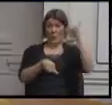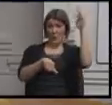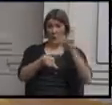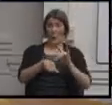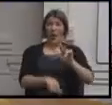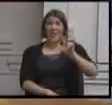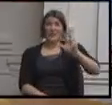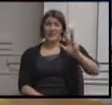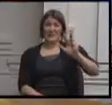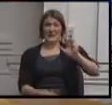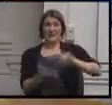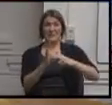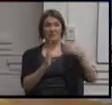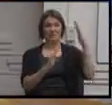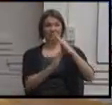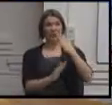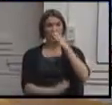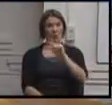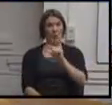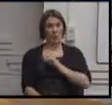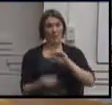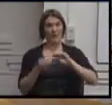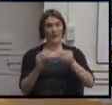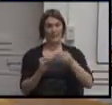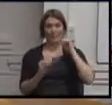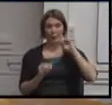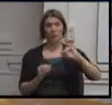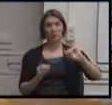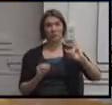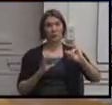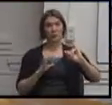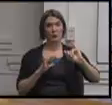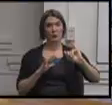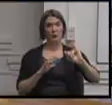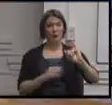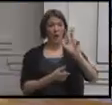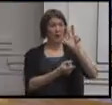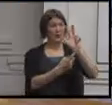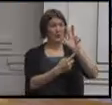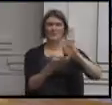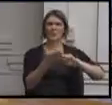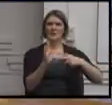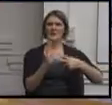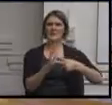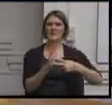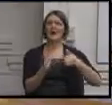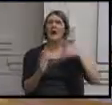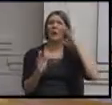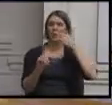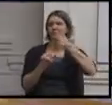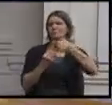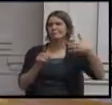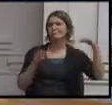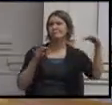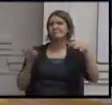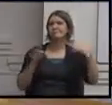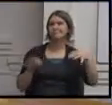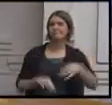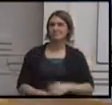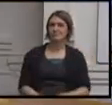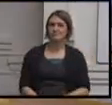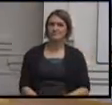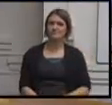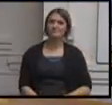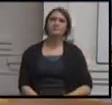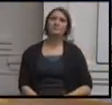3. And in fact, I'd like to talk just a little bit about what that specifically means and